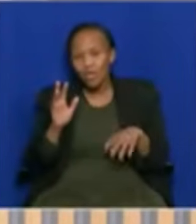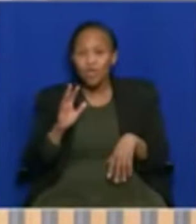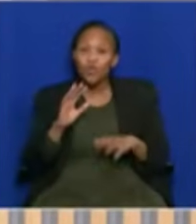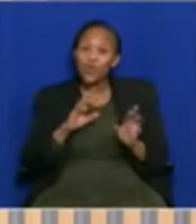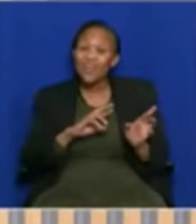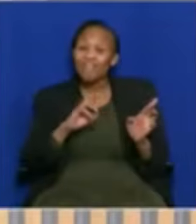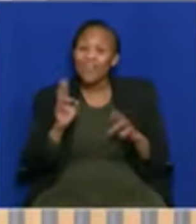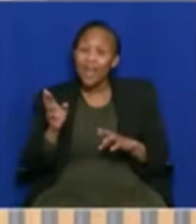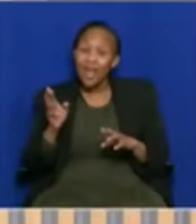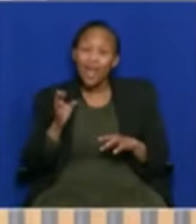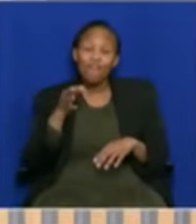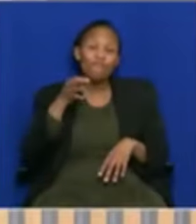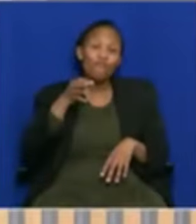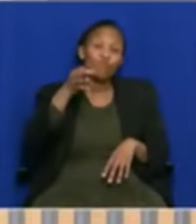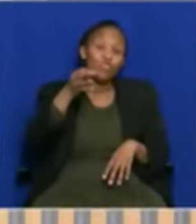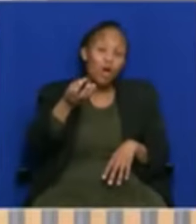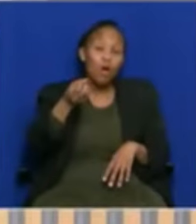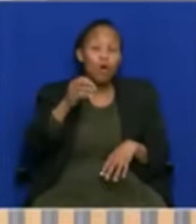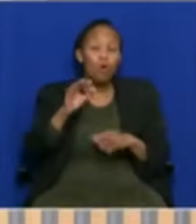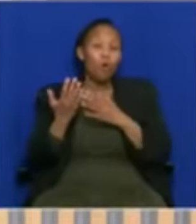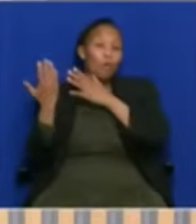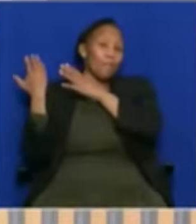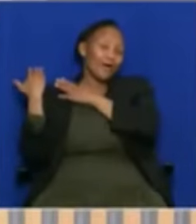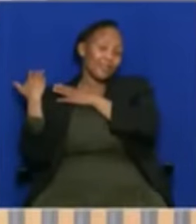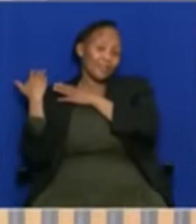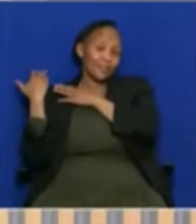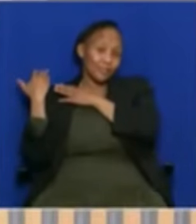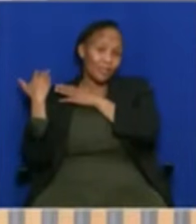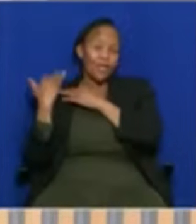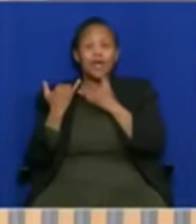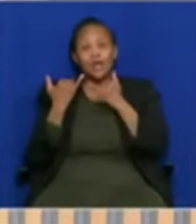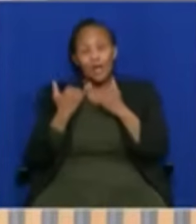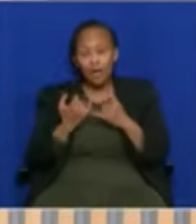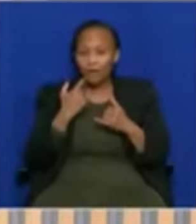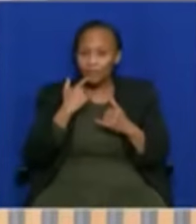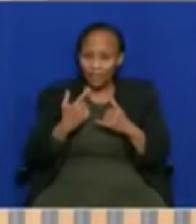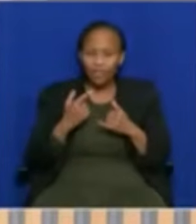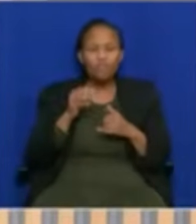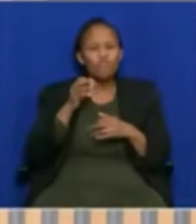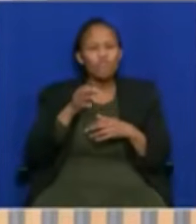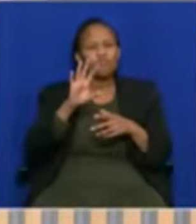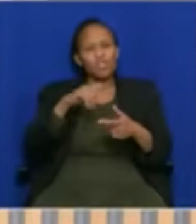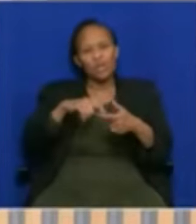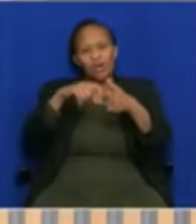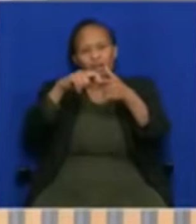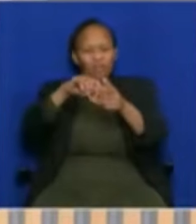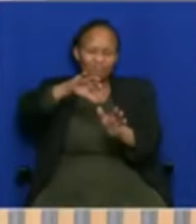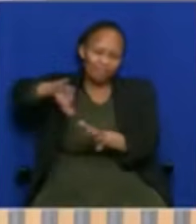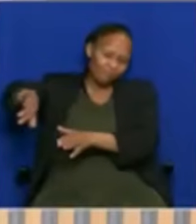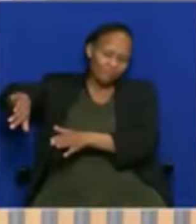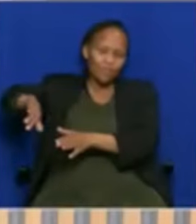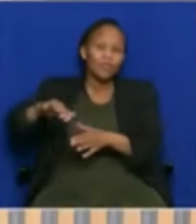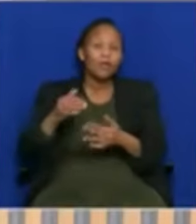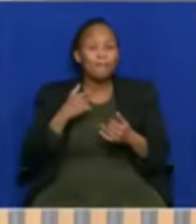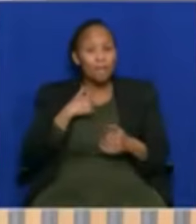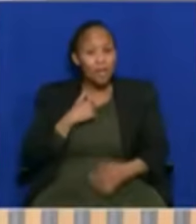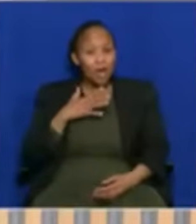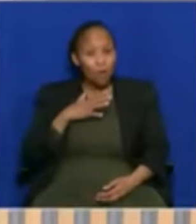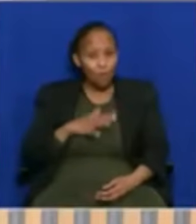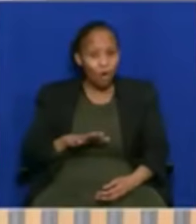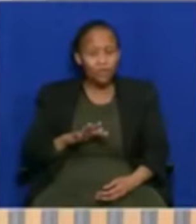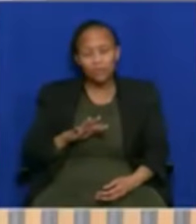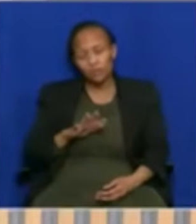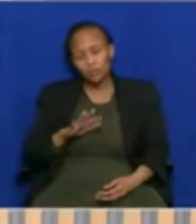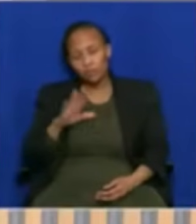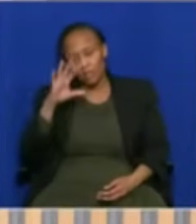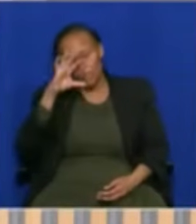capture? So you said we must park the future capture issue. So am I to assume that looking at this document, what you were looking